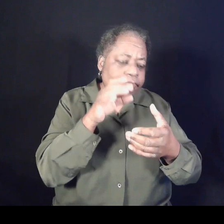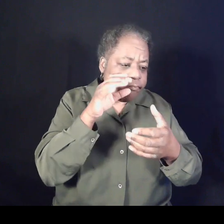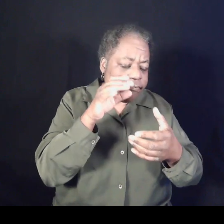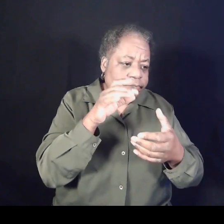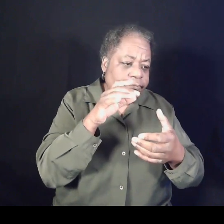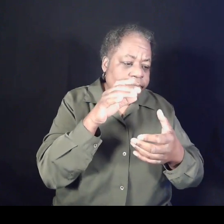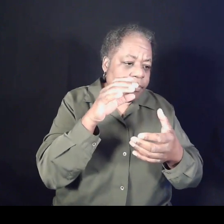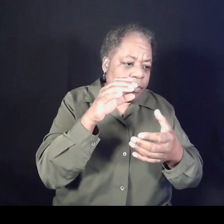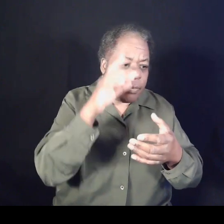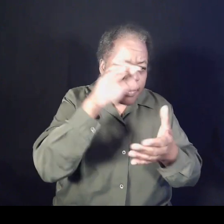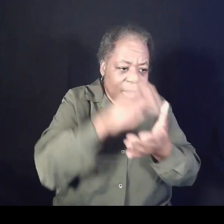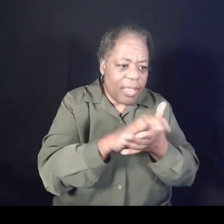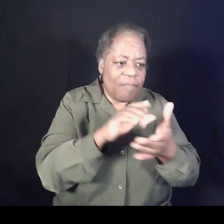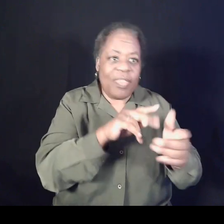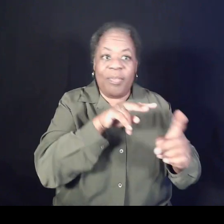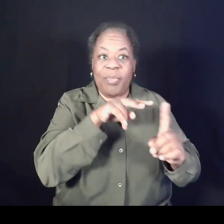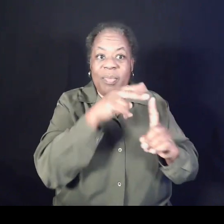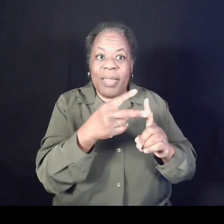support.